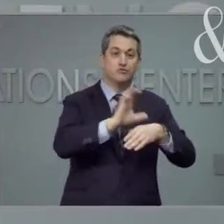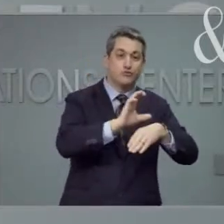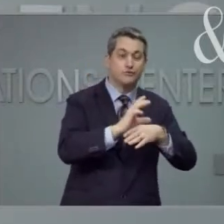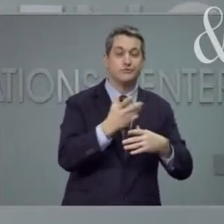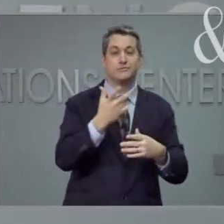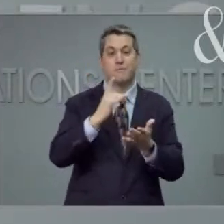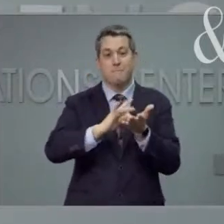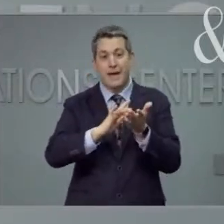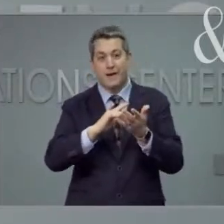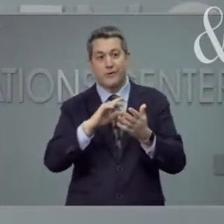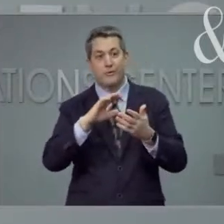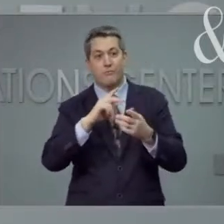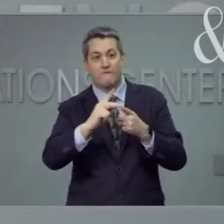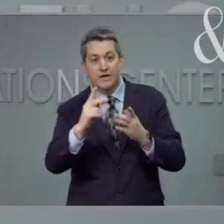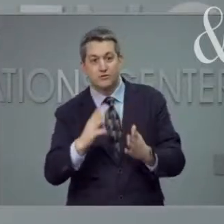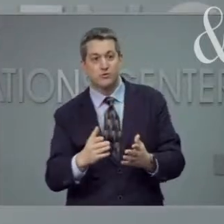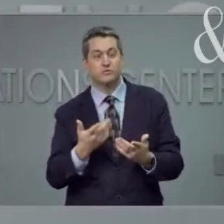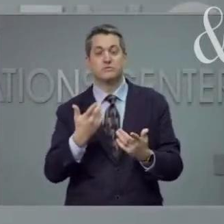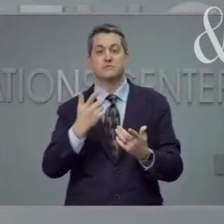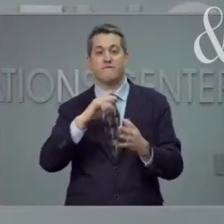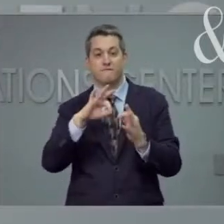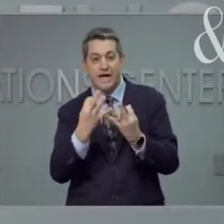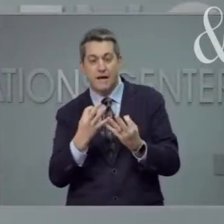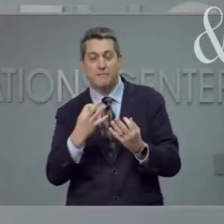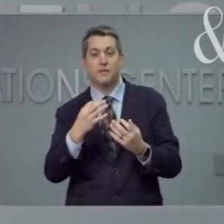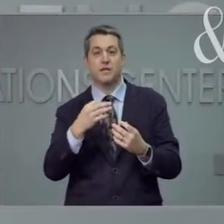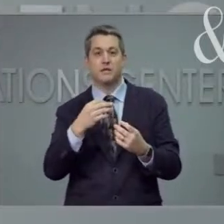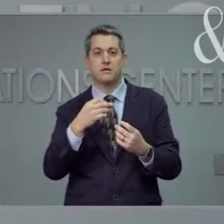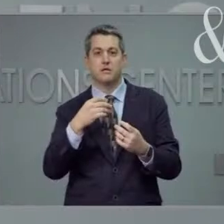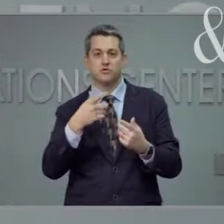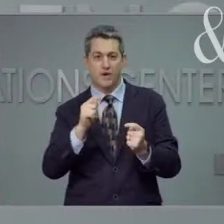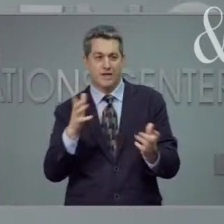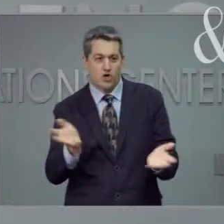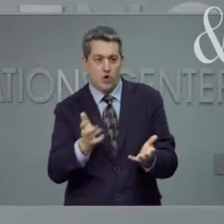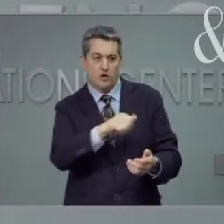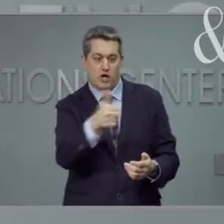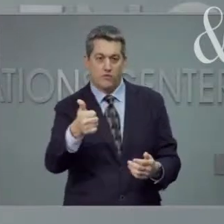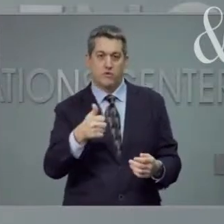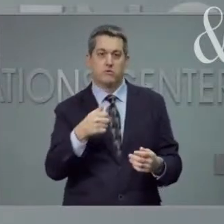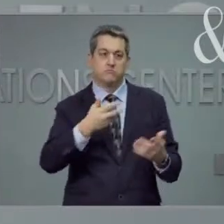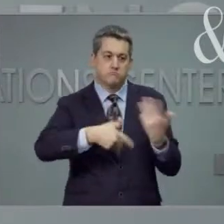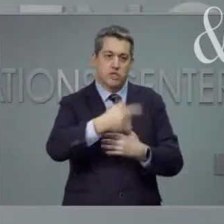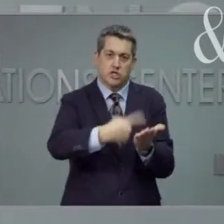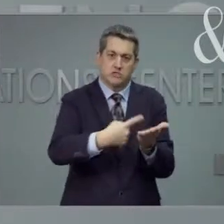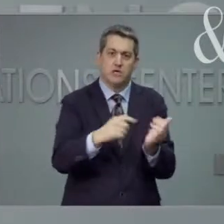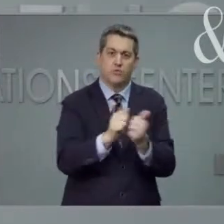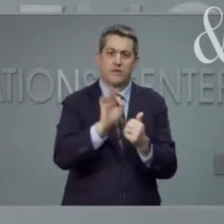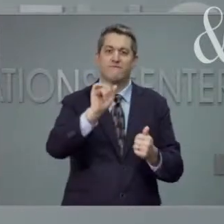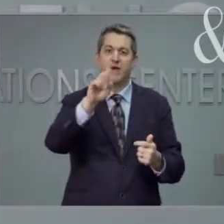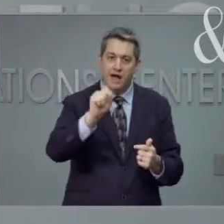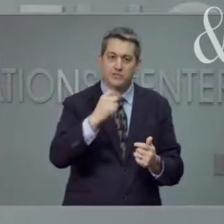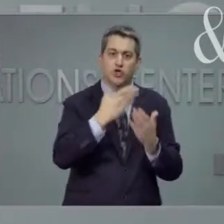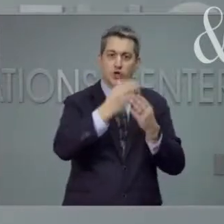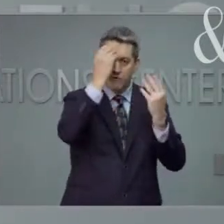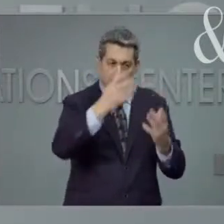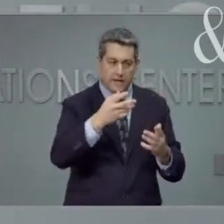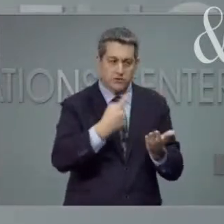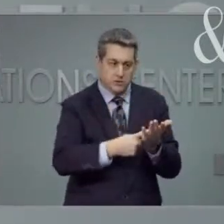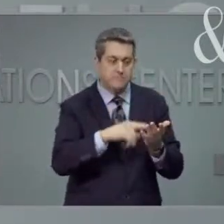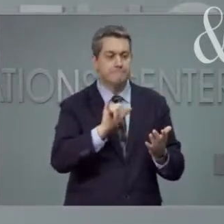the medical community, or others, to get good information about this. This is why partnership in this is going to be so important. Thanks,